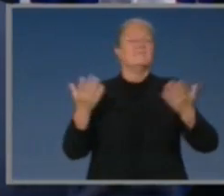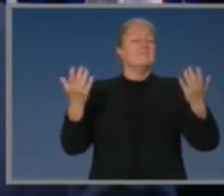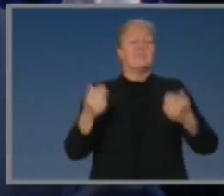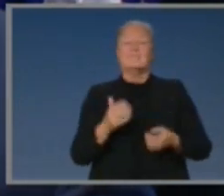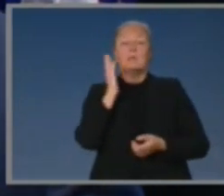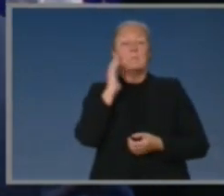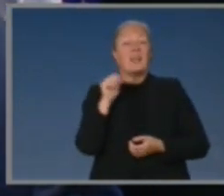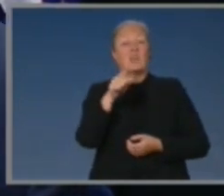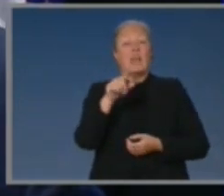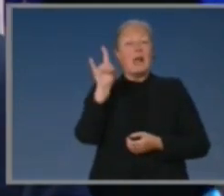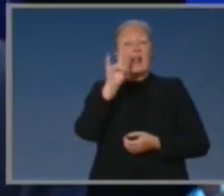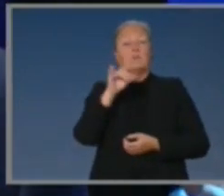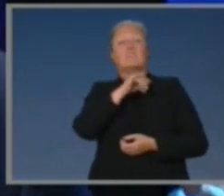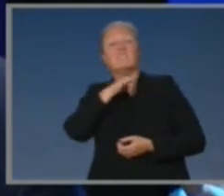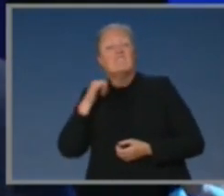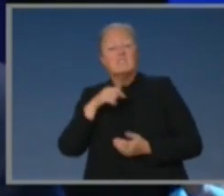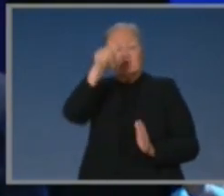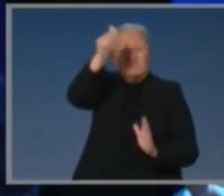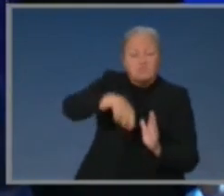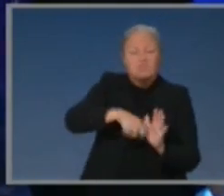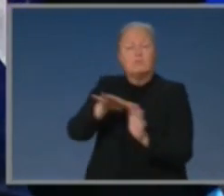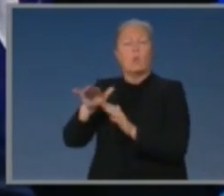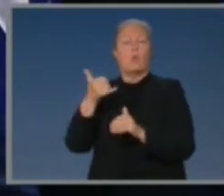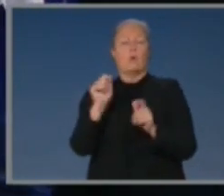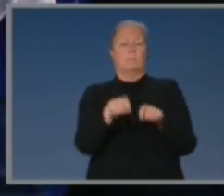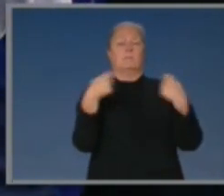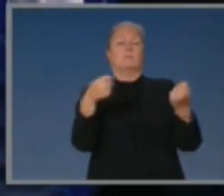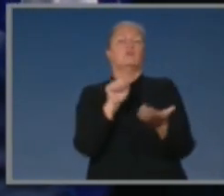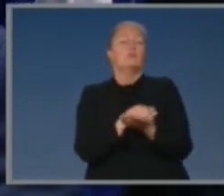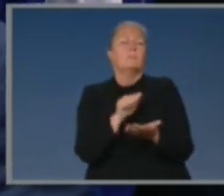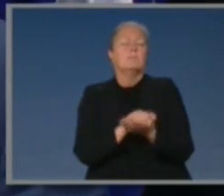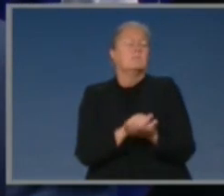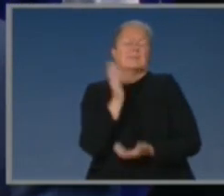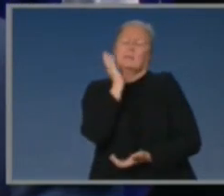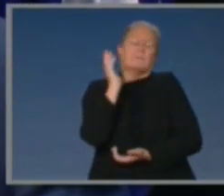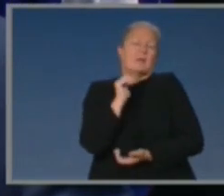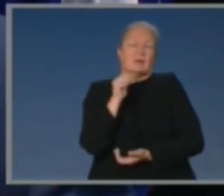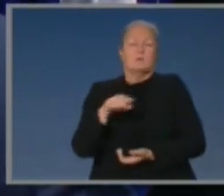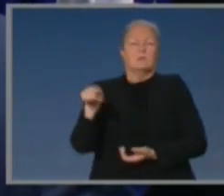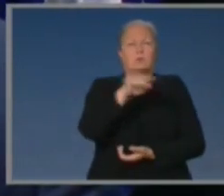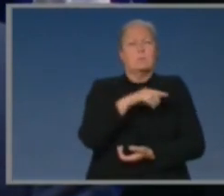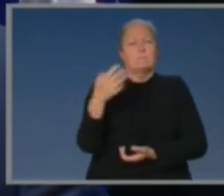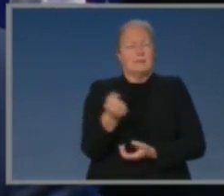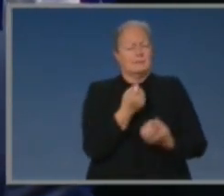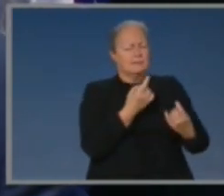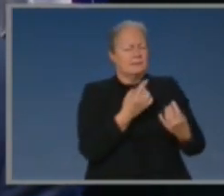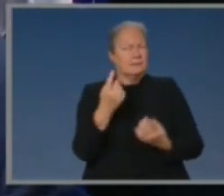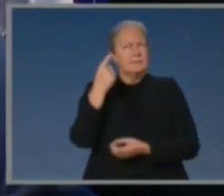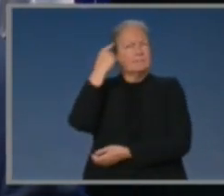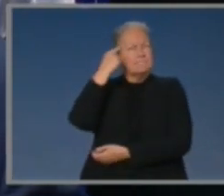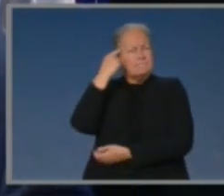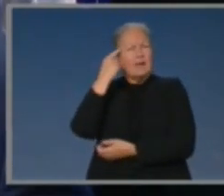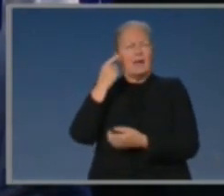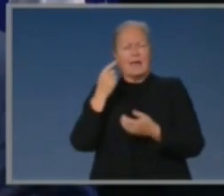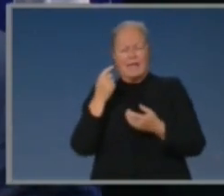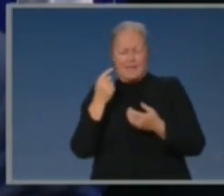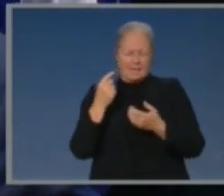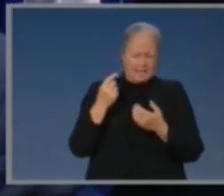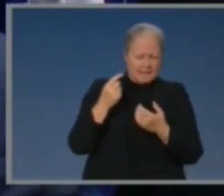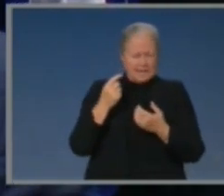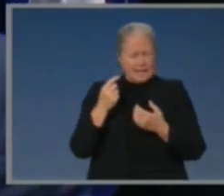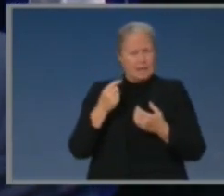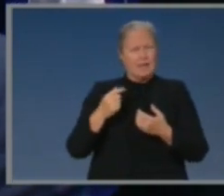abattoir or you're a newsagent, you should be thinking about the sorts of things that you can satisfy yourself about